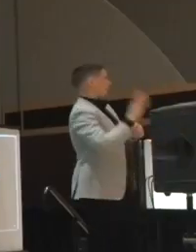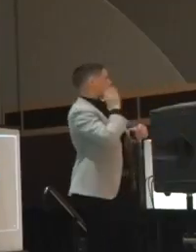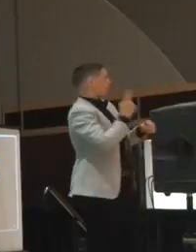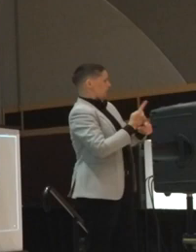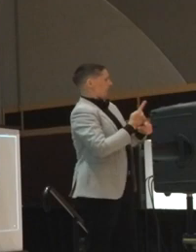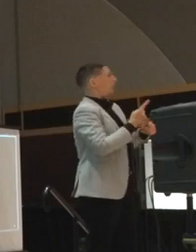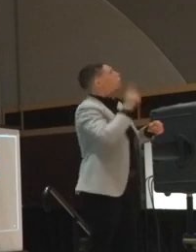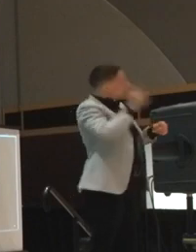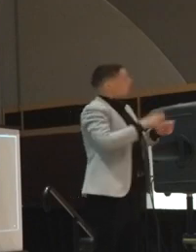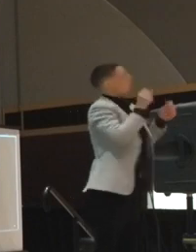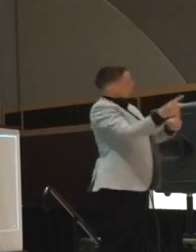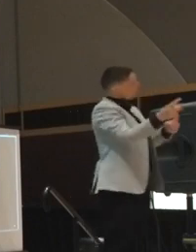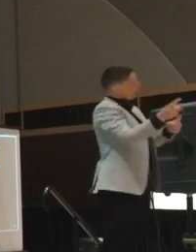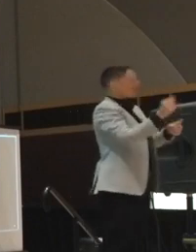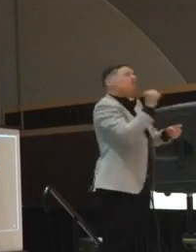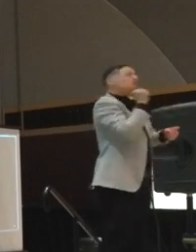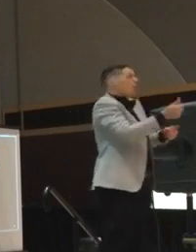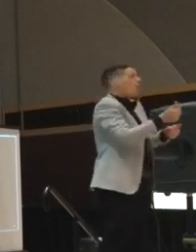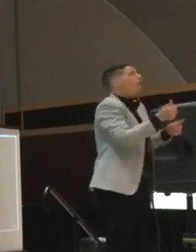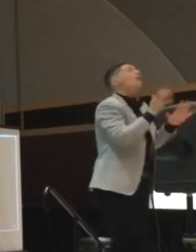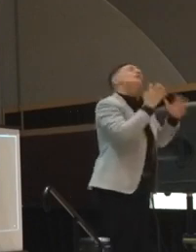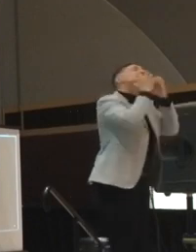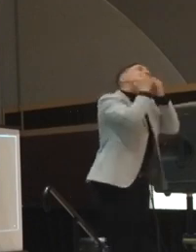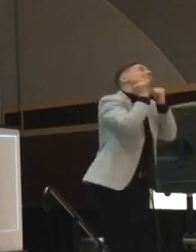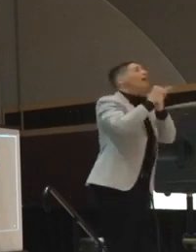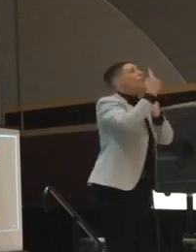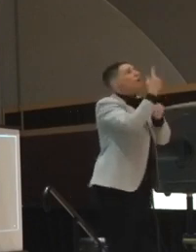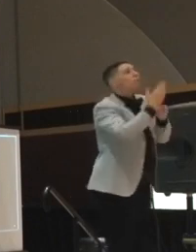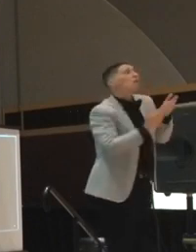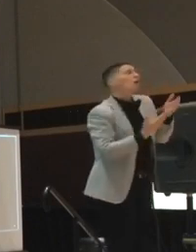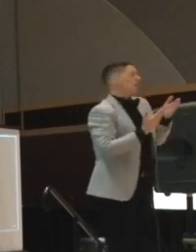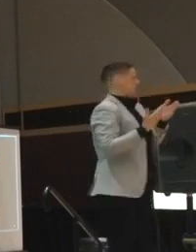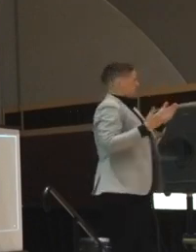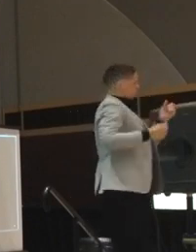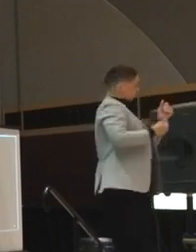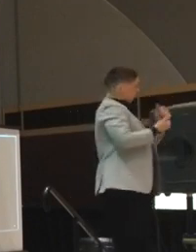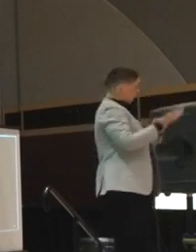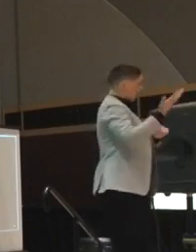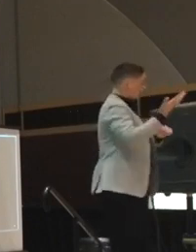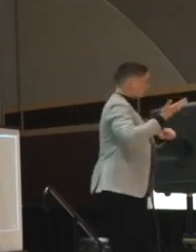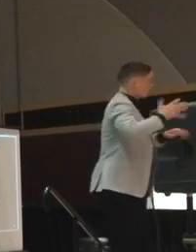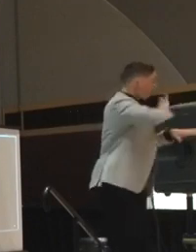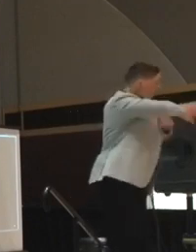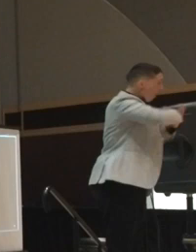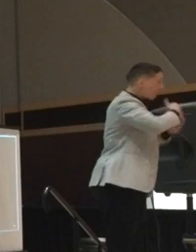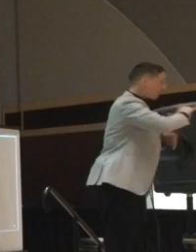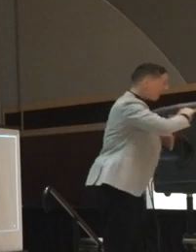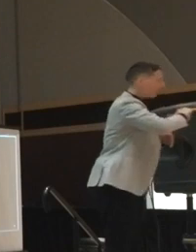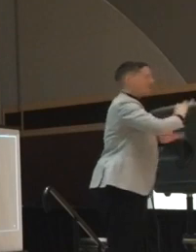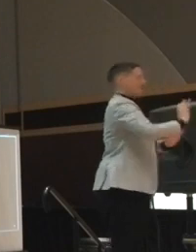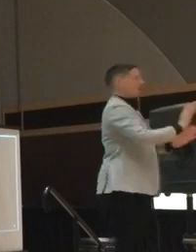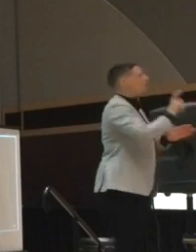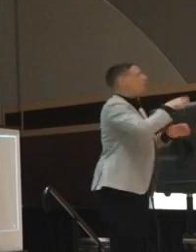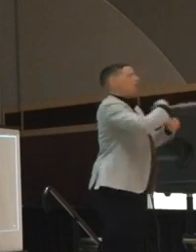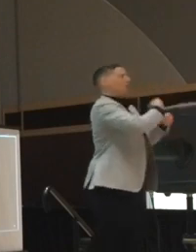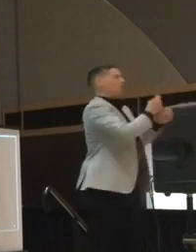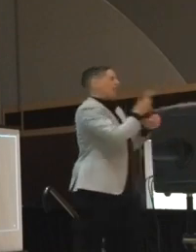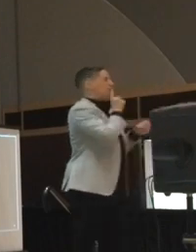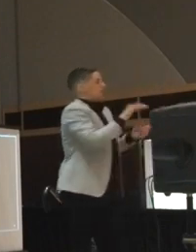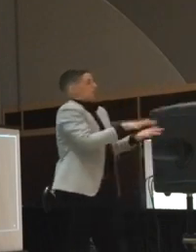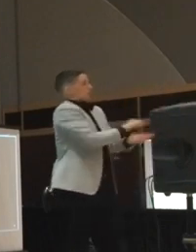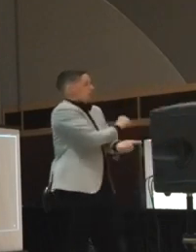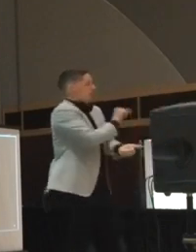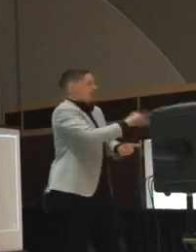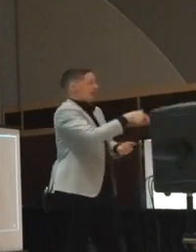away. And then I'm visualizing making sure that part is destroyed by running over it with something very